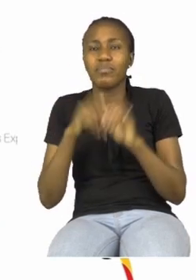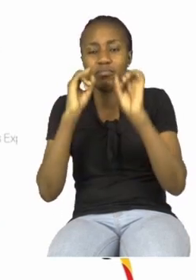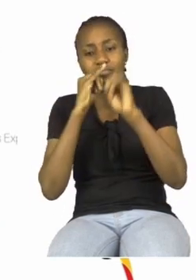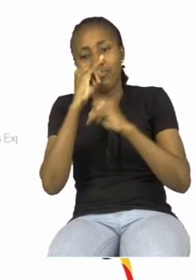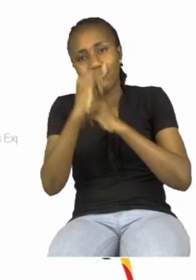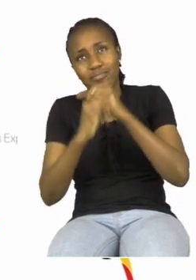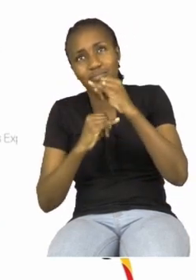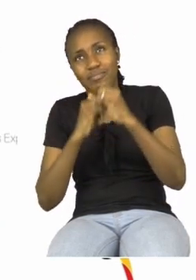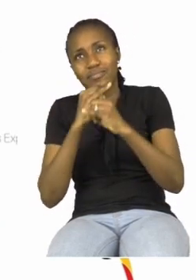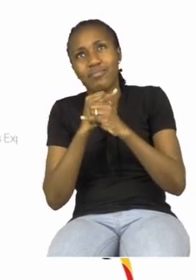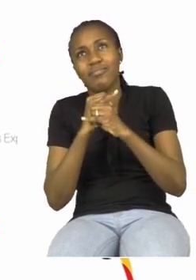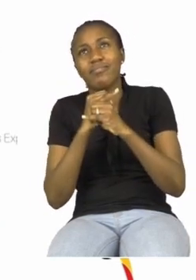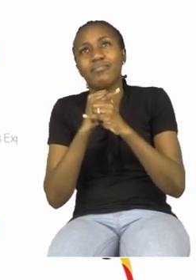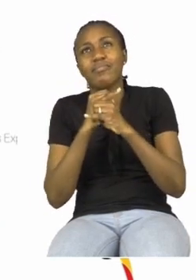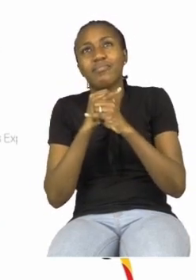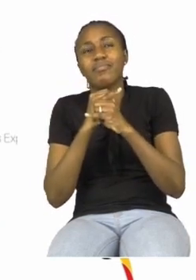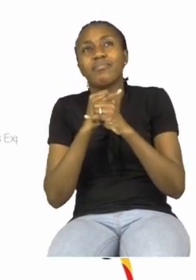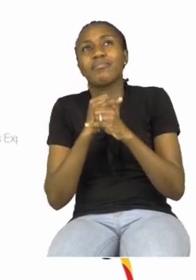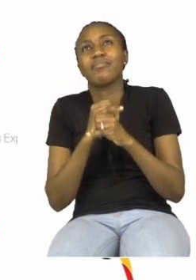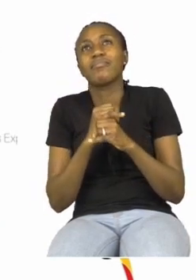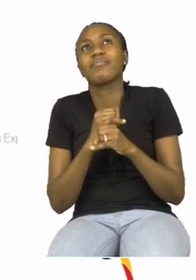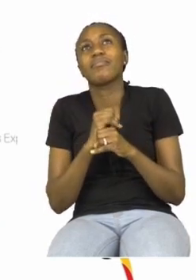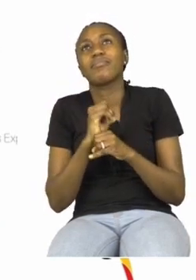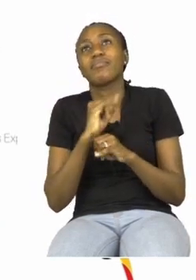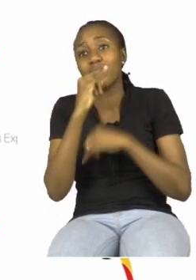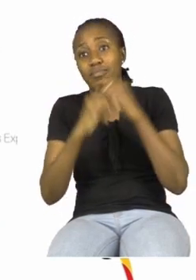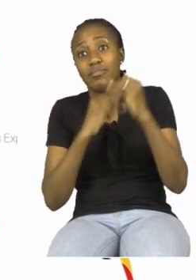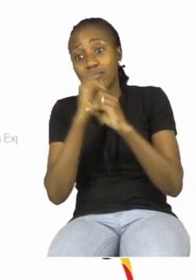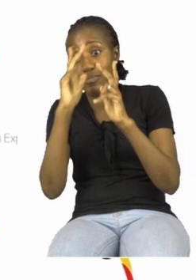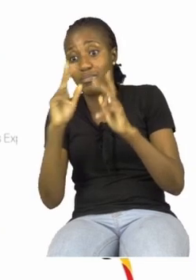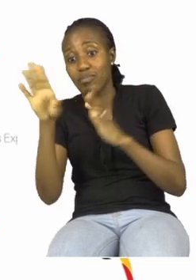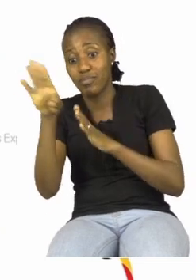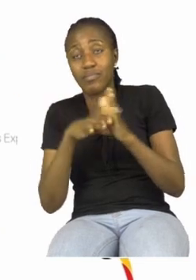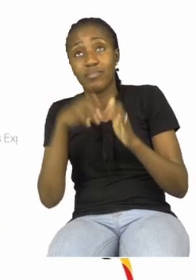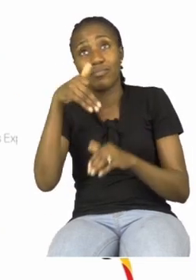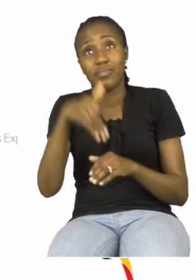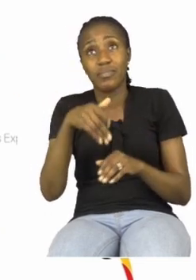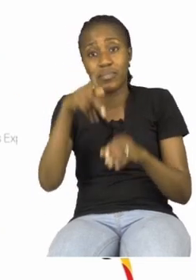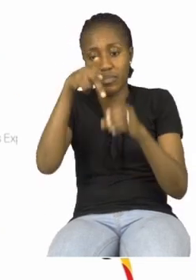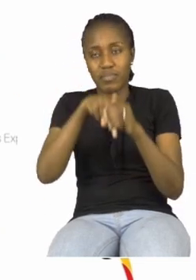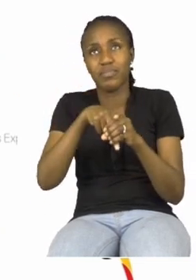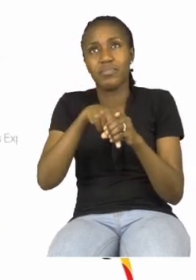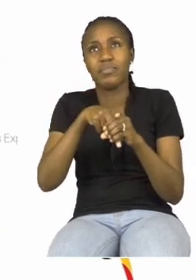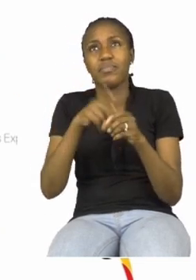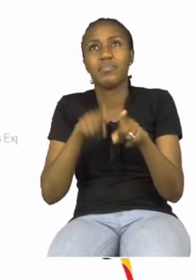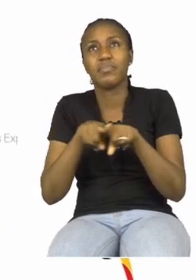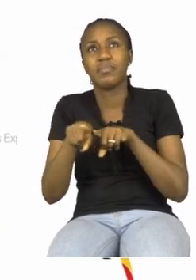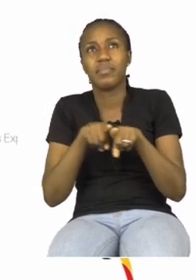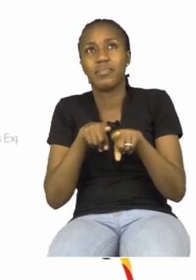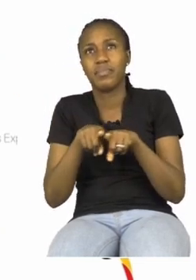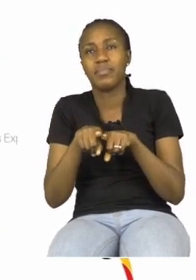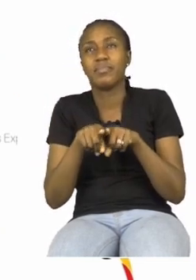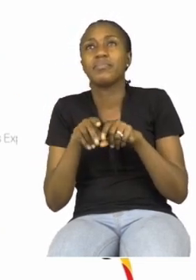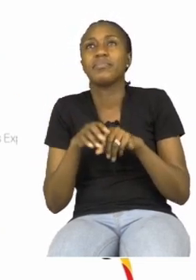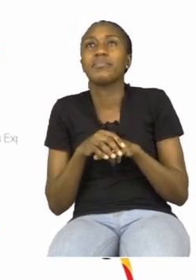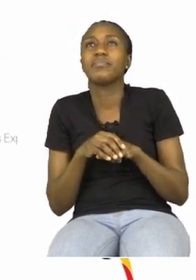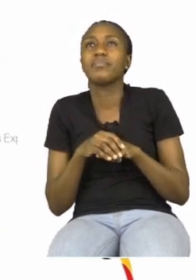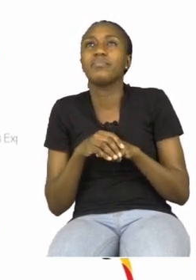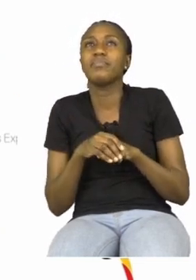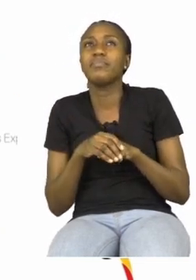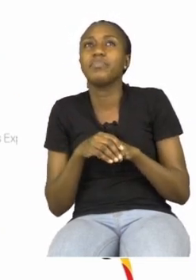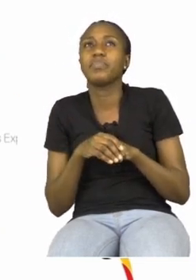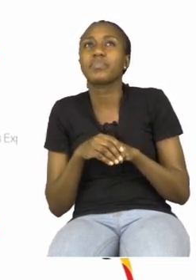also for international riders to come to Namibia legally and be able to participate in Namibian races. So generally, to answer your question,